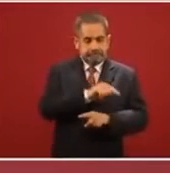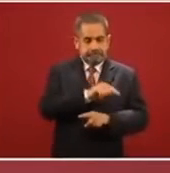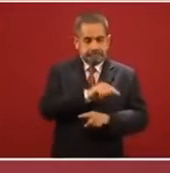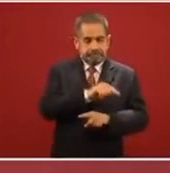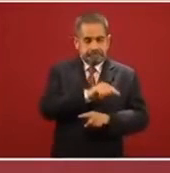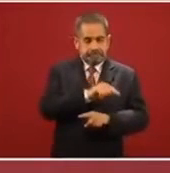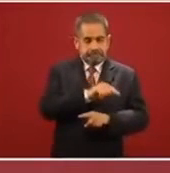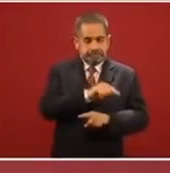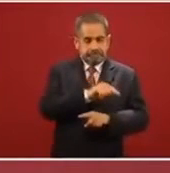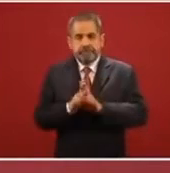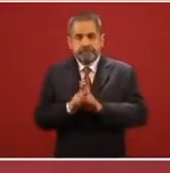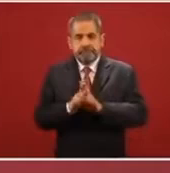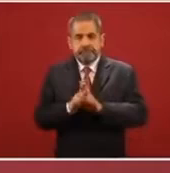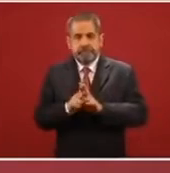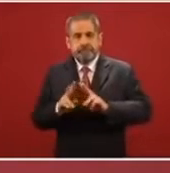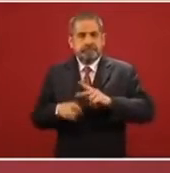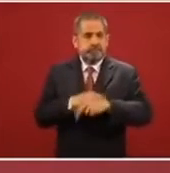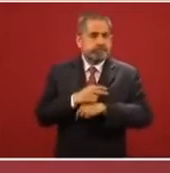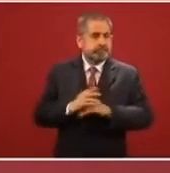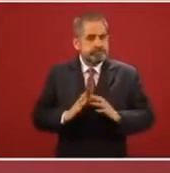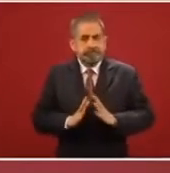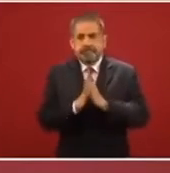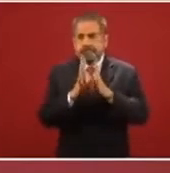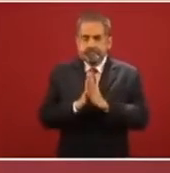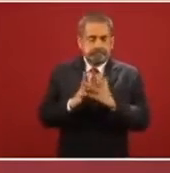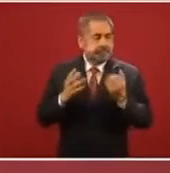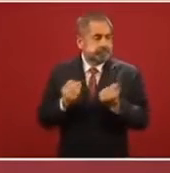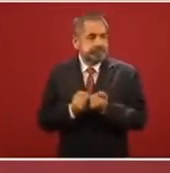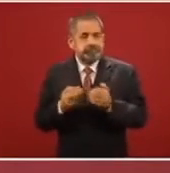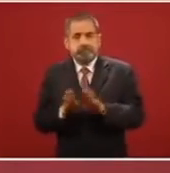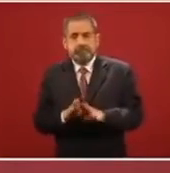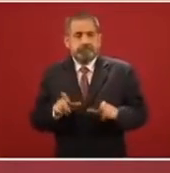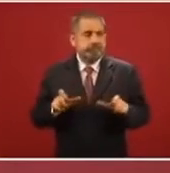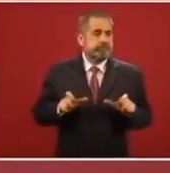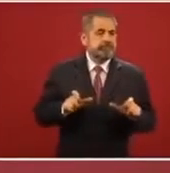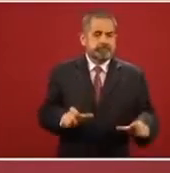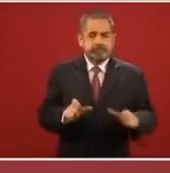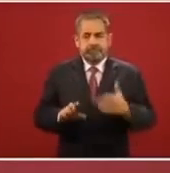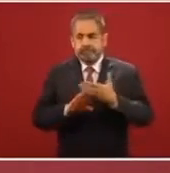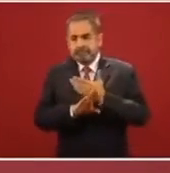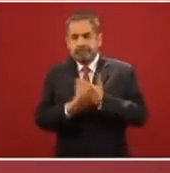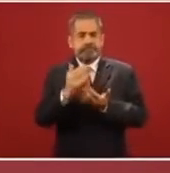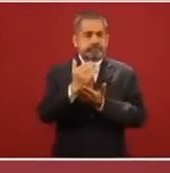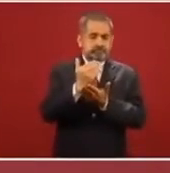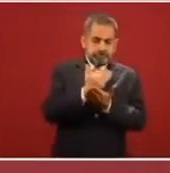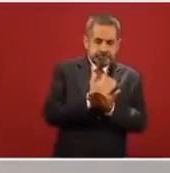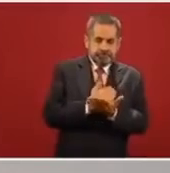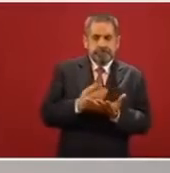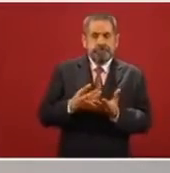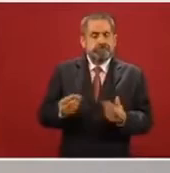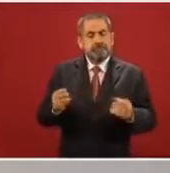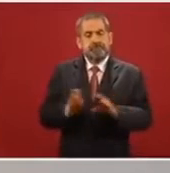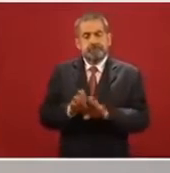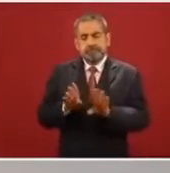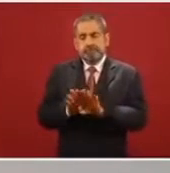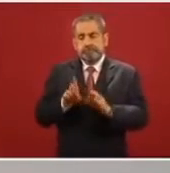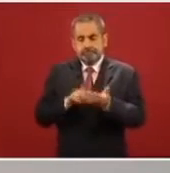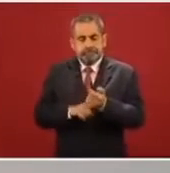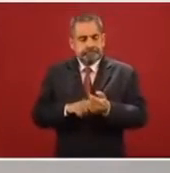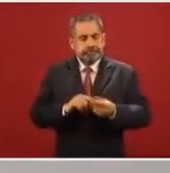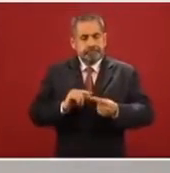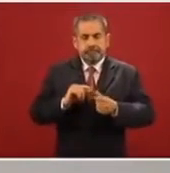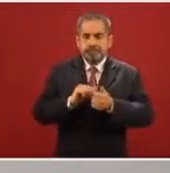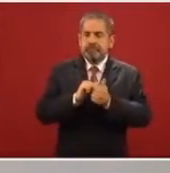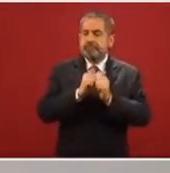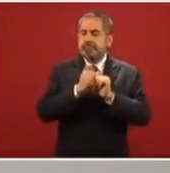intervenciones, interventions, de contención, of de contention, mitigación, of mitigation, de escalamiento of